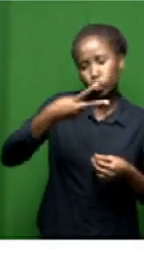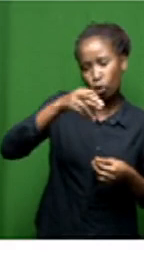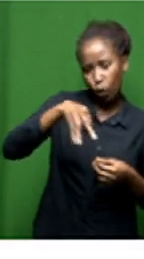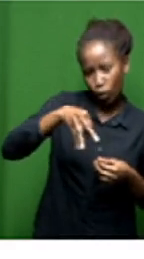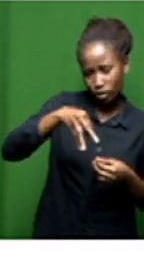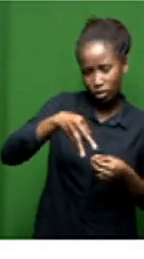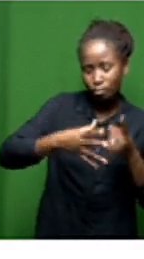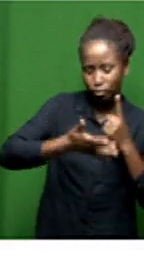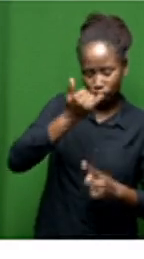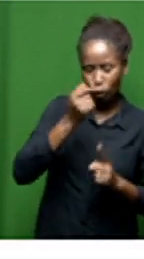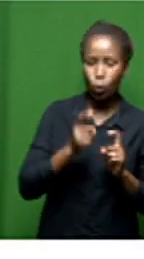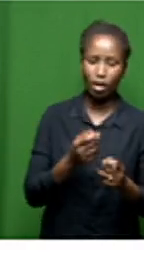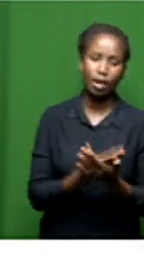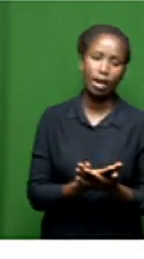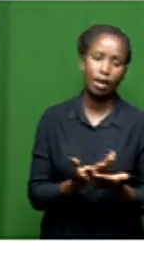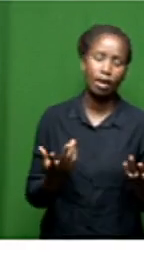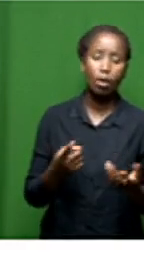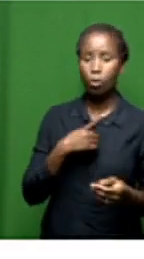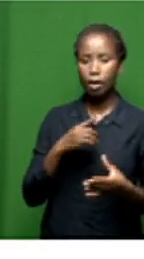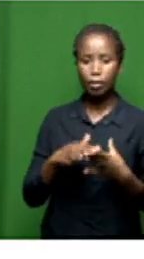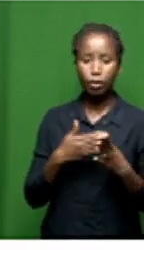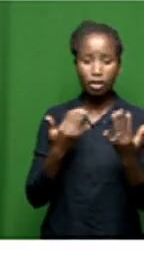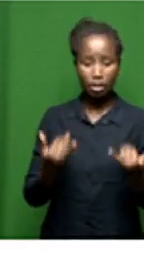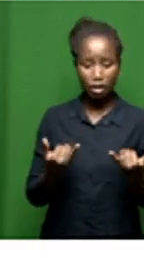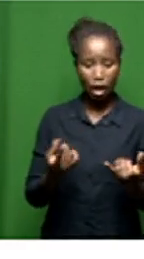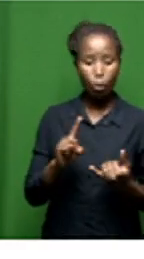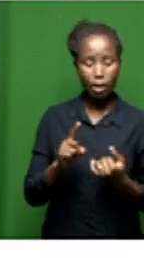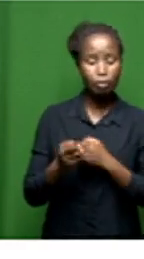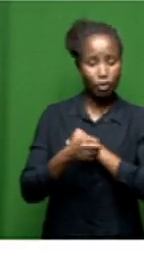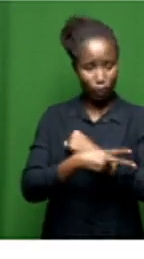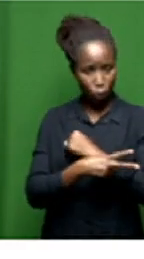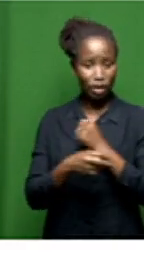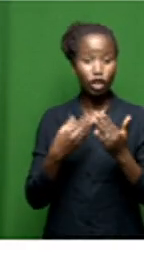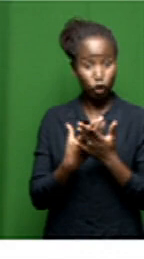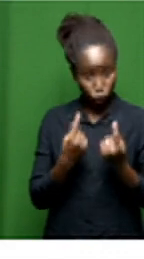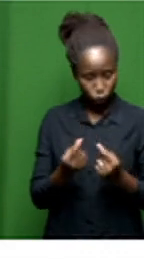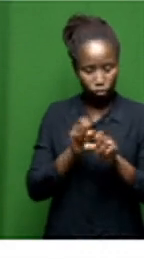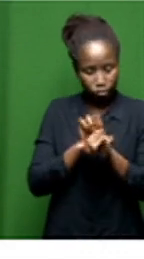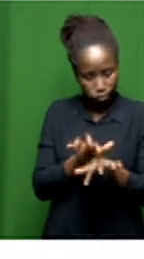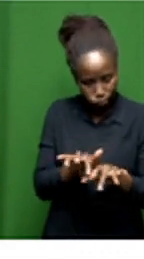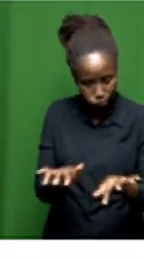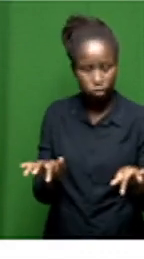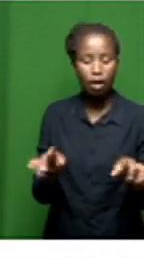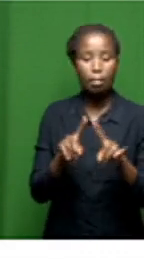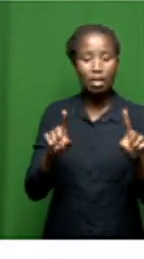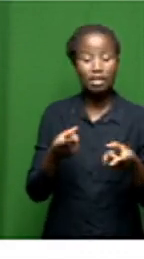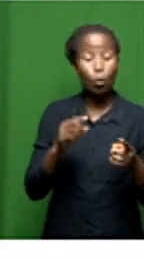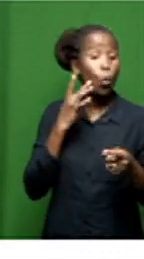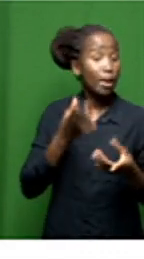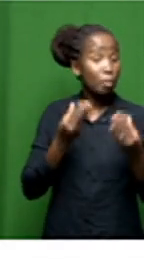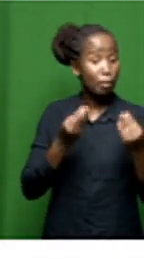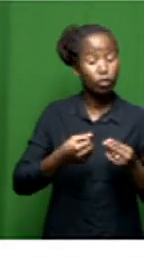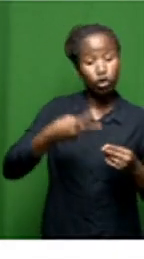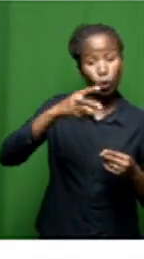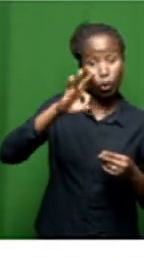no word now called herd immunity anymore because the virus mutates, but what we can achieve with the 2/3 is definitely to tame